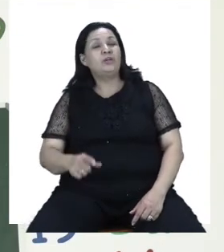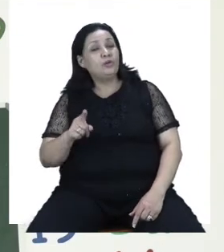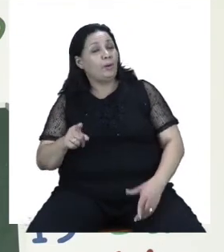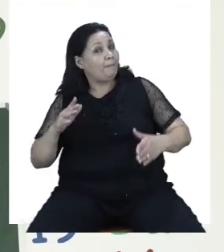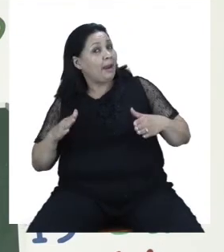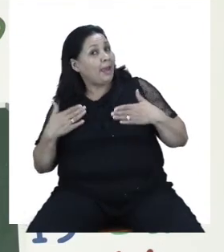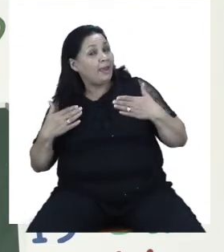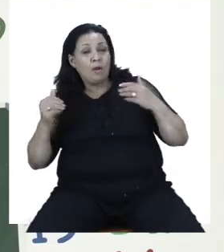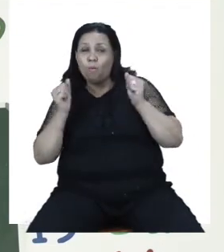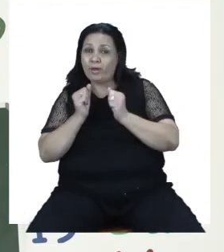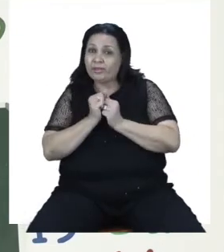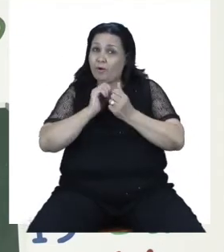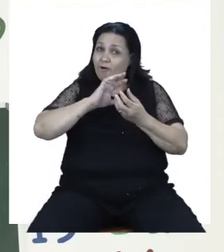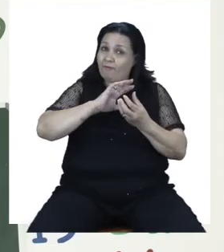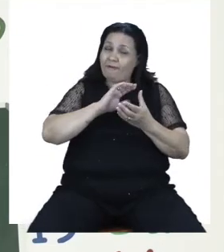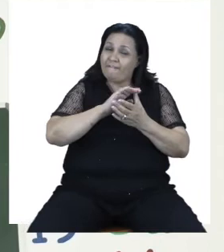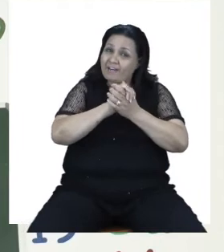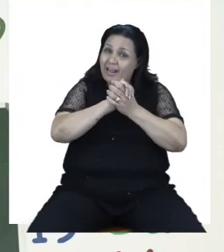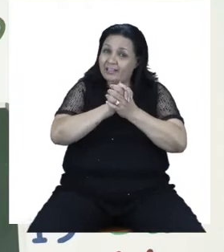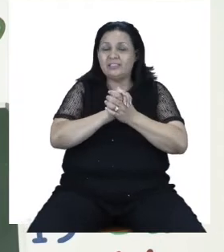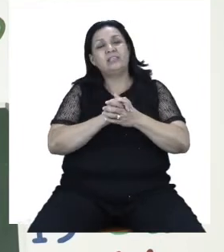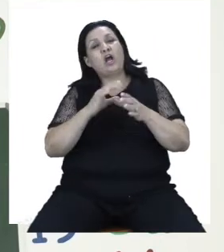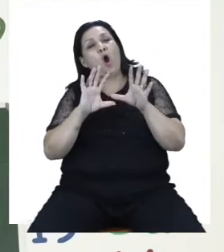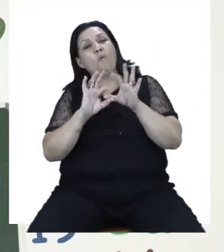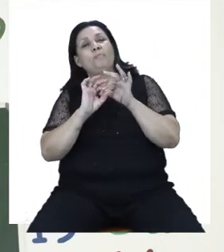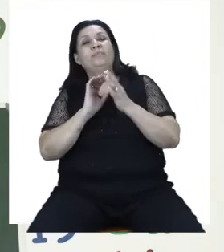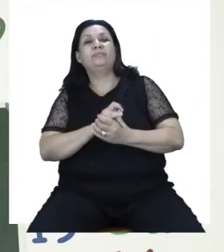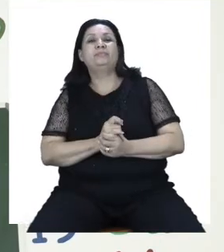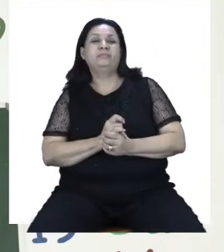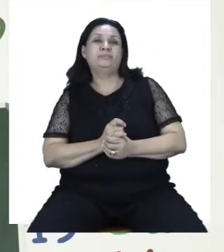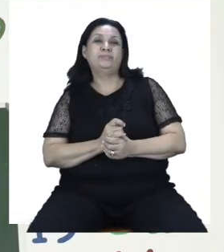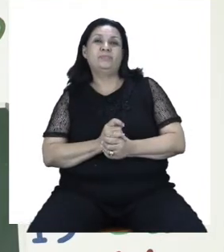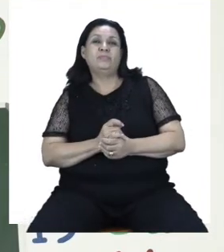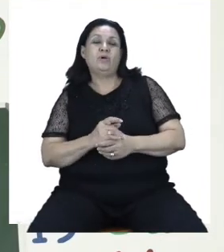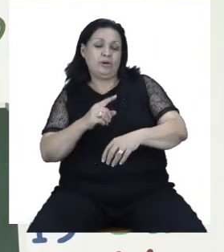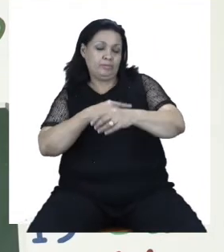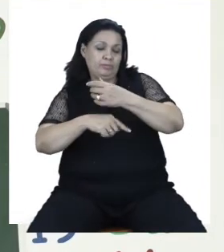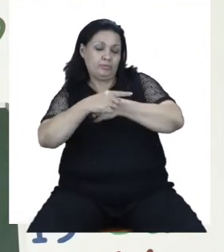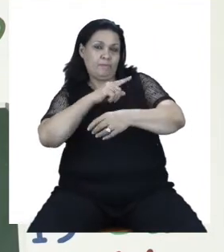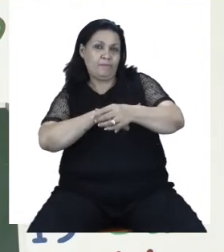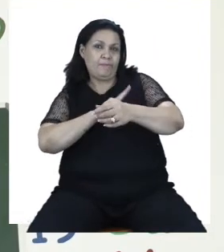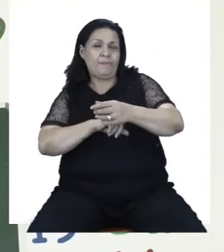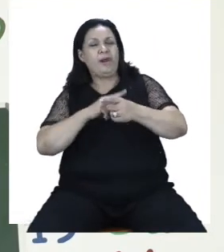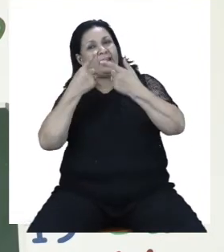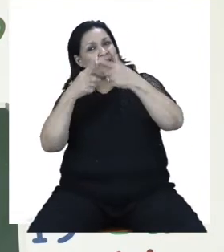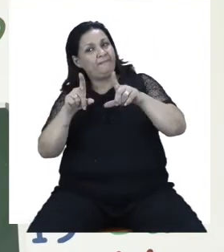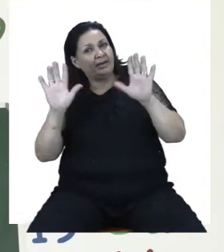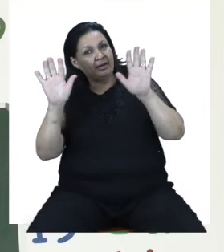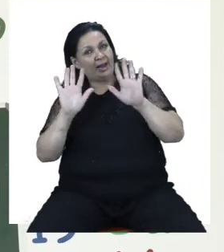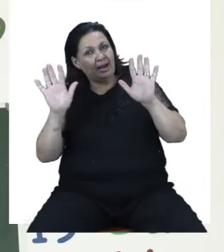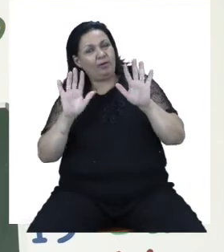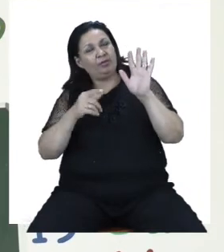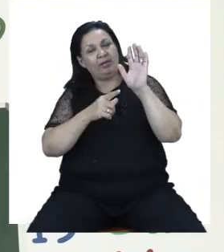game with anyone in your family. All you need is to tie a different color on your hands for the